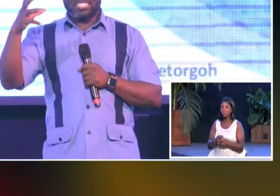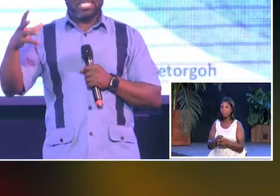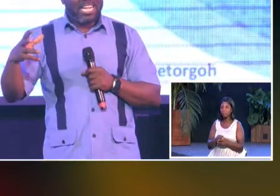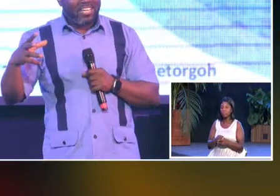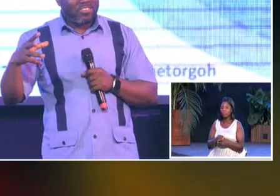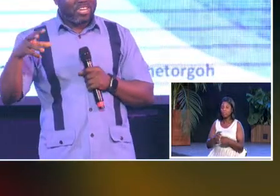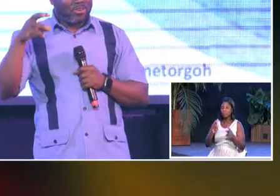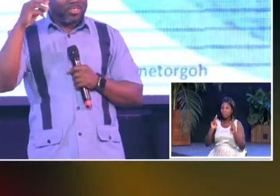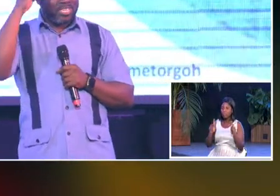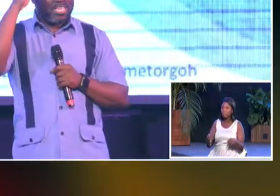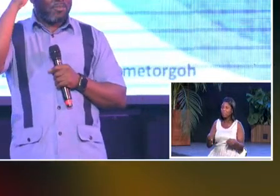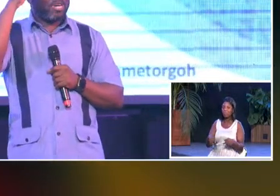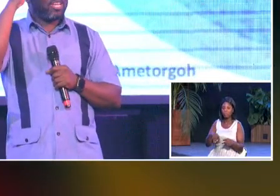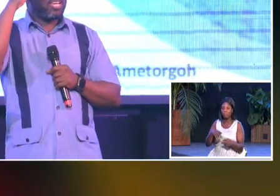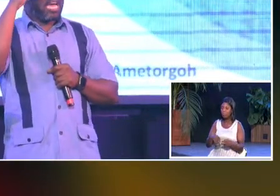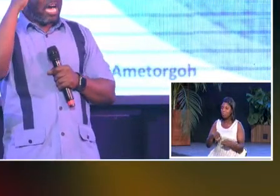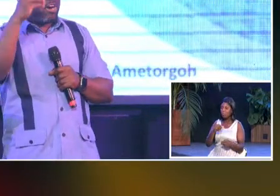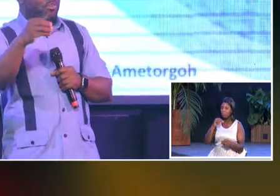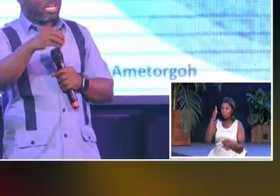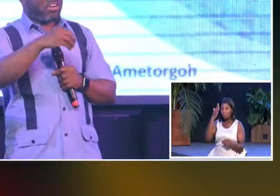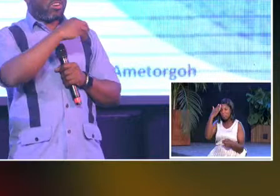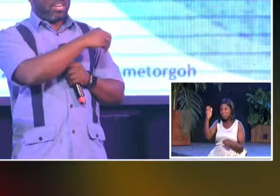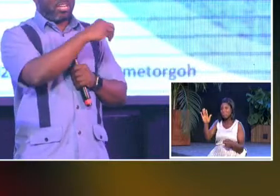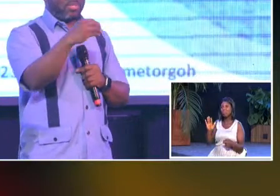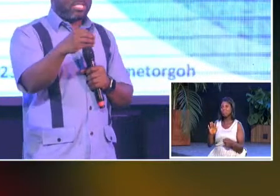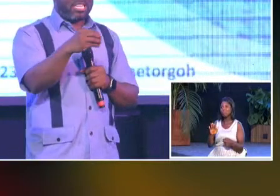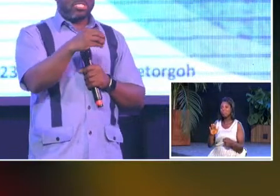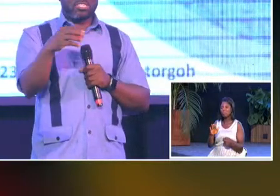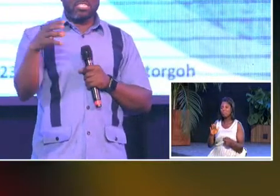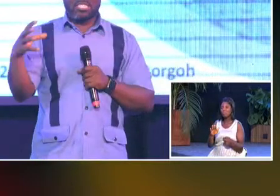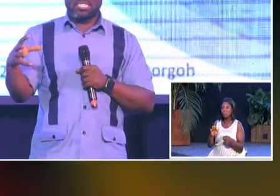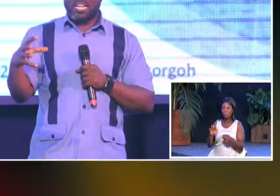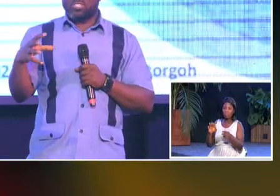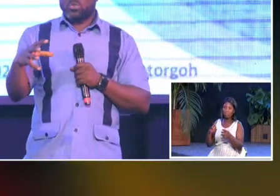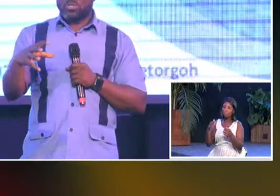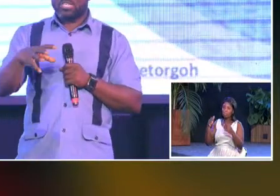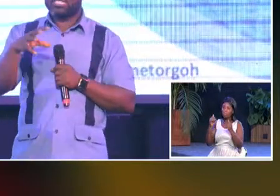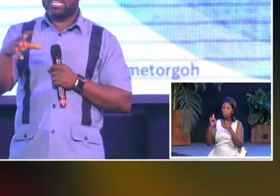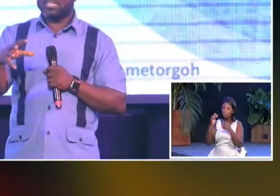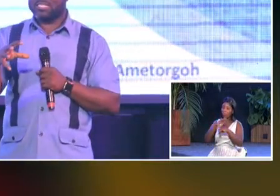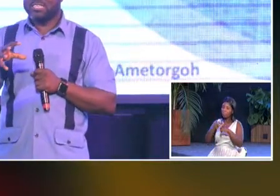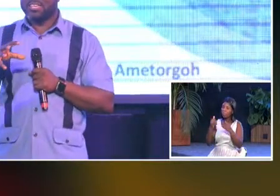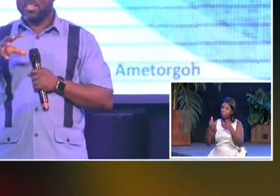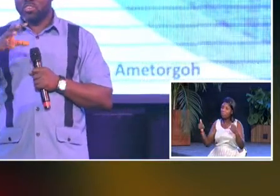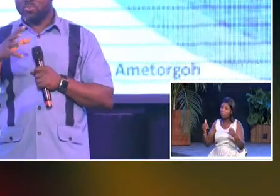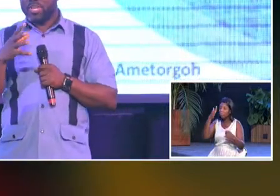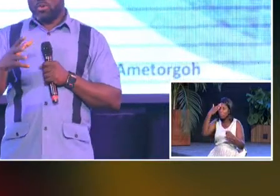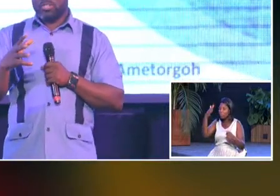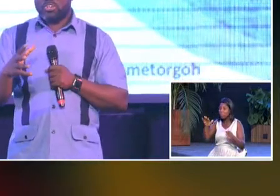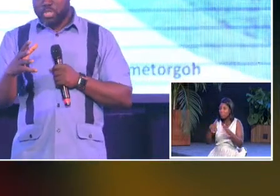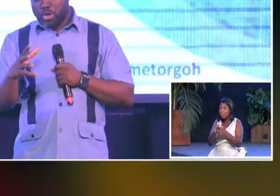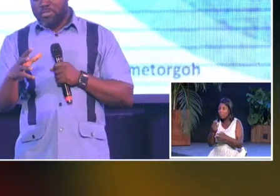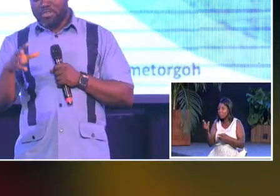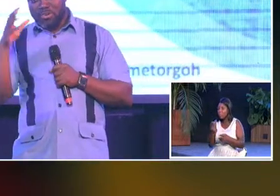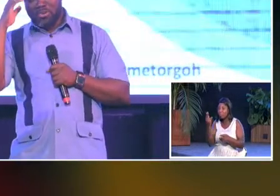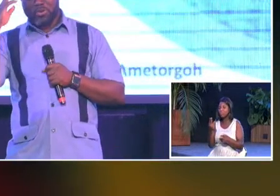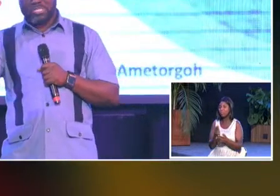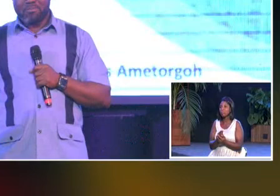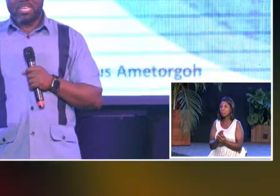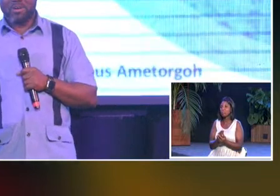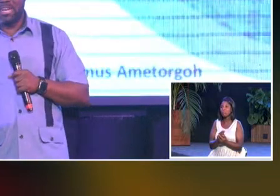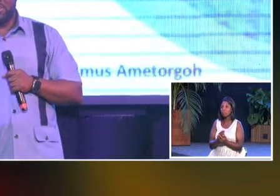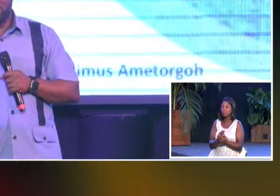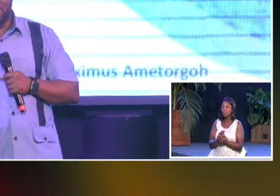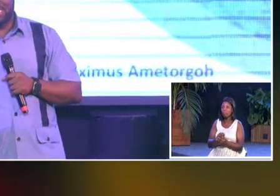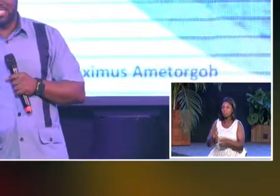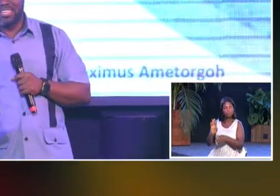think digital, you cannot think about how you can run the business using digital tools and channels, you may lose your job, even though you know